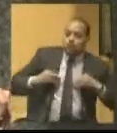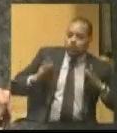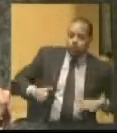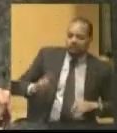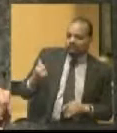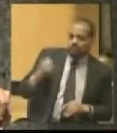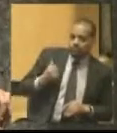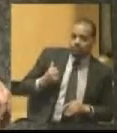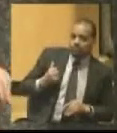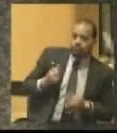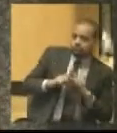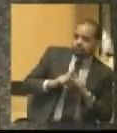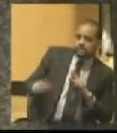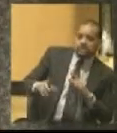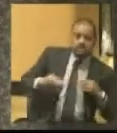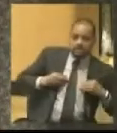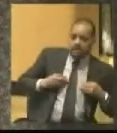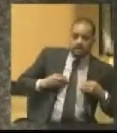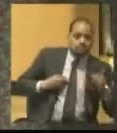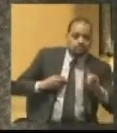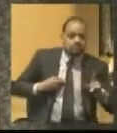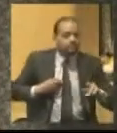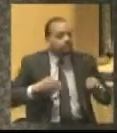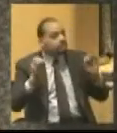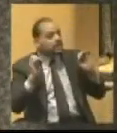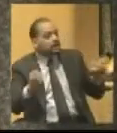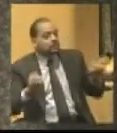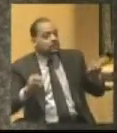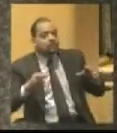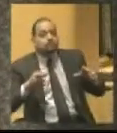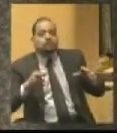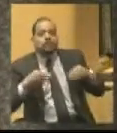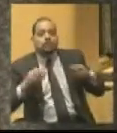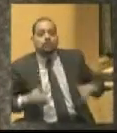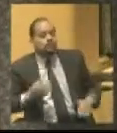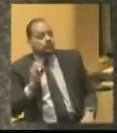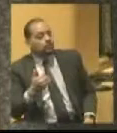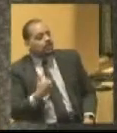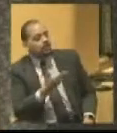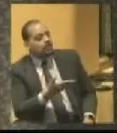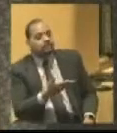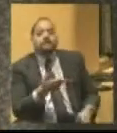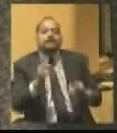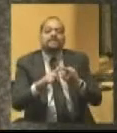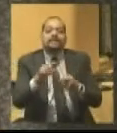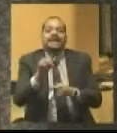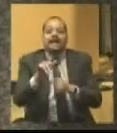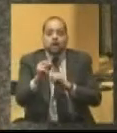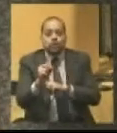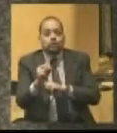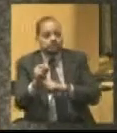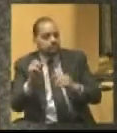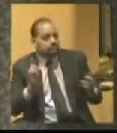your master," Ayres said. "You have none." Ayres then rode up to the house where he understood there were more potential recruits, and there he met